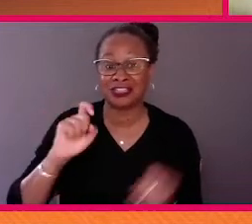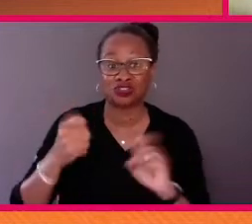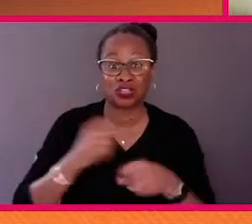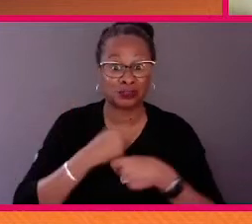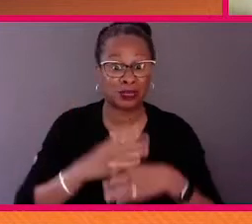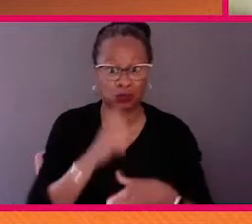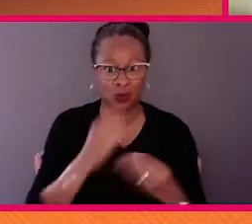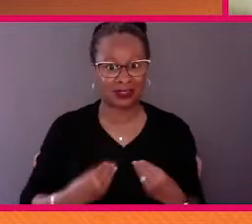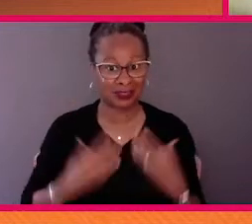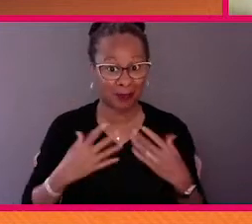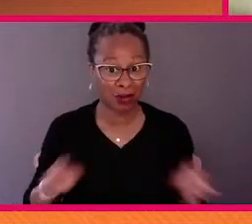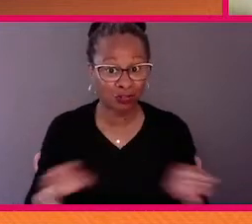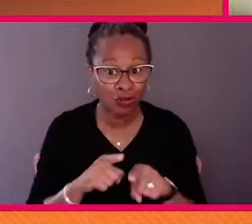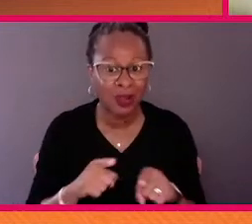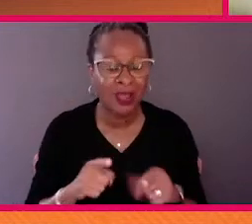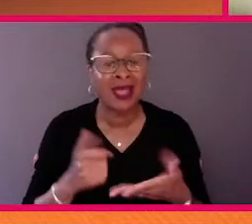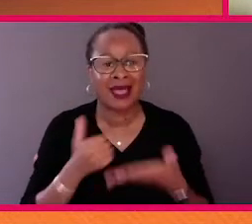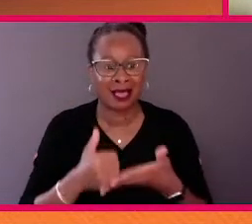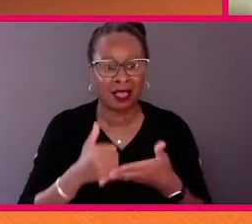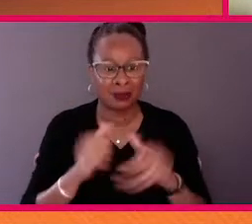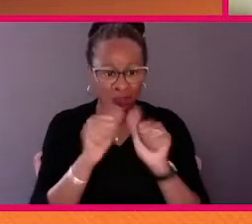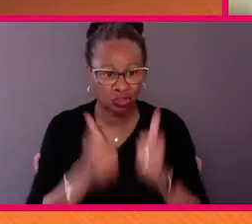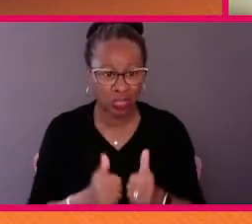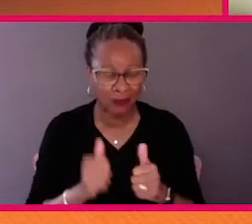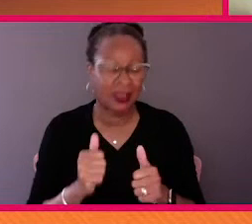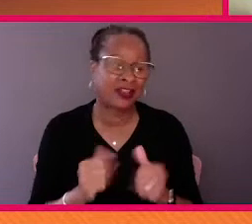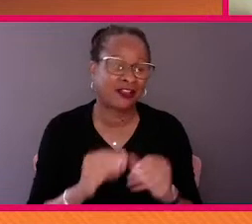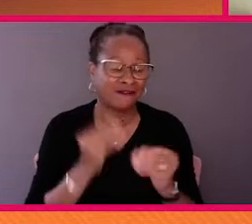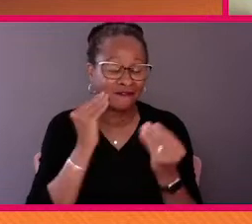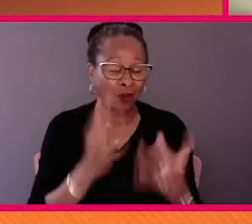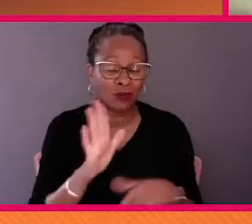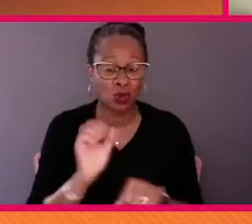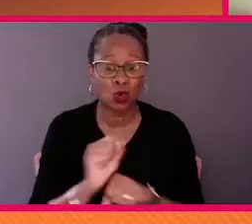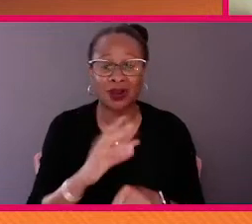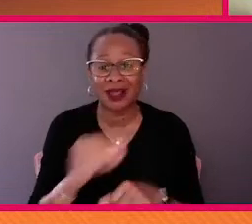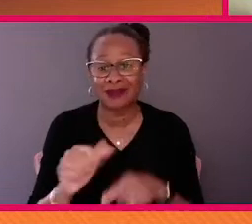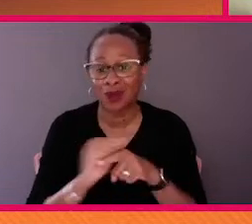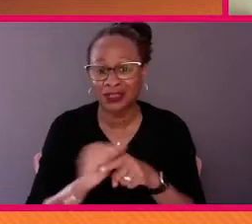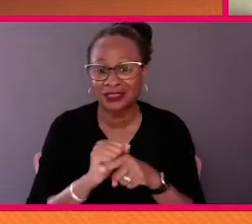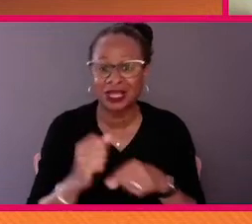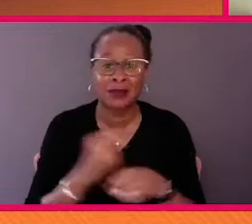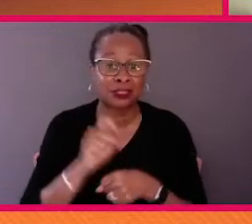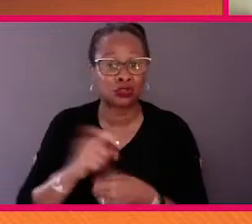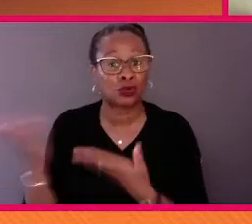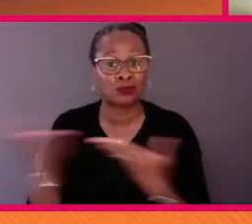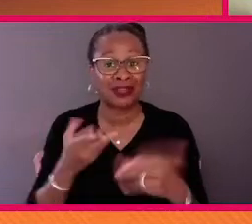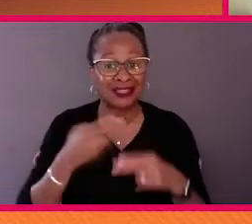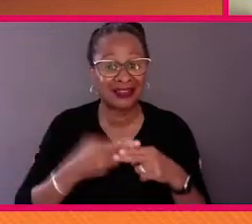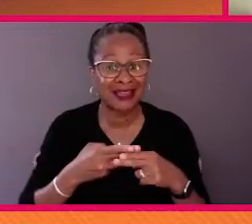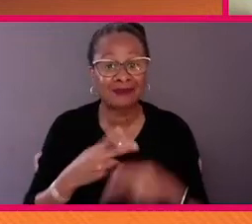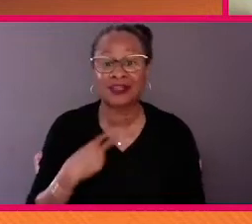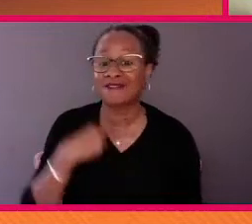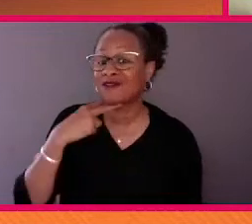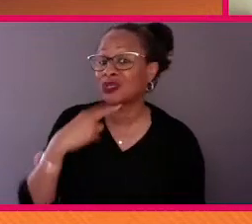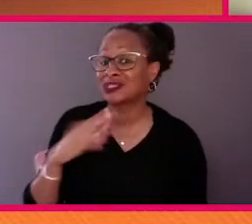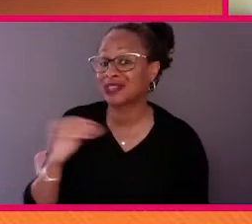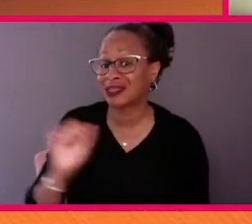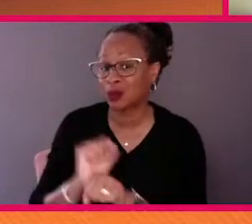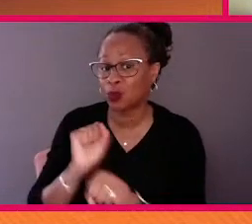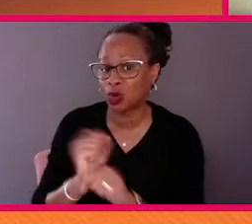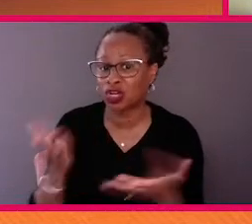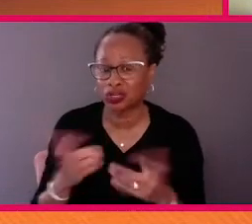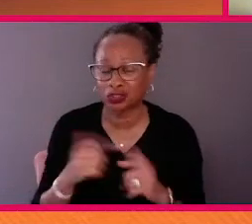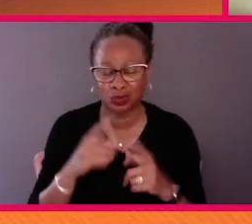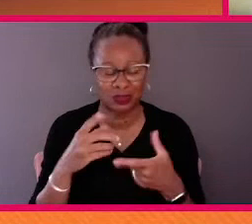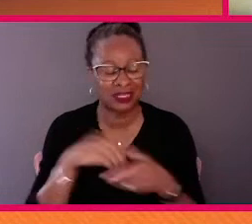and helped shape and inform your work and praxis, so we can make sure that we're bringing their names, their voices, and their work here into the space with